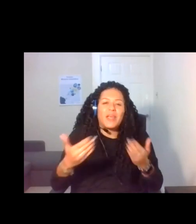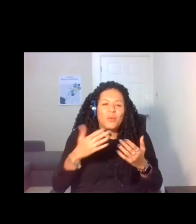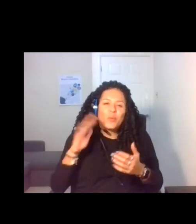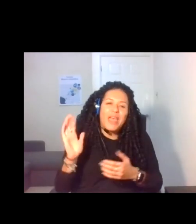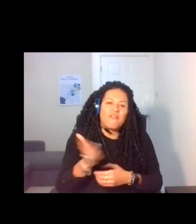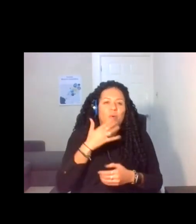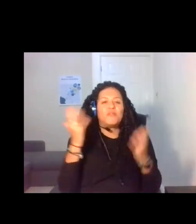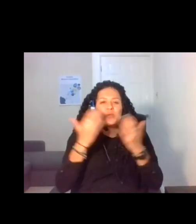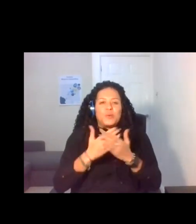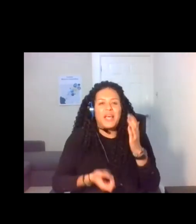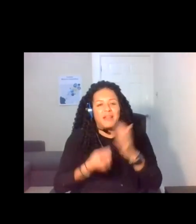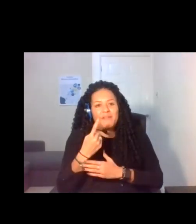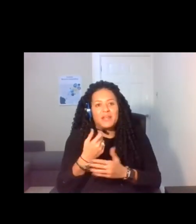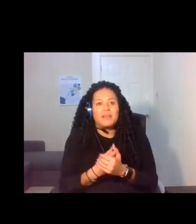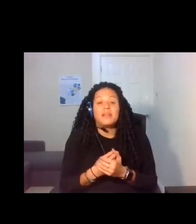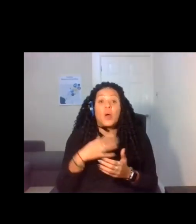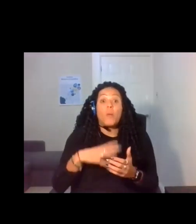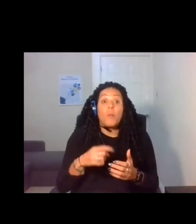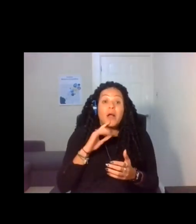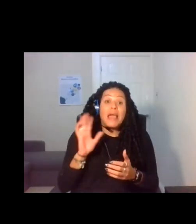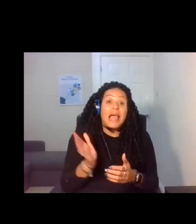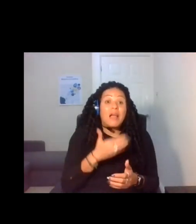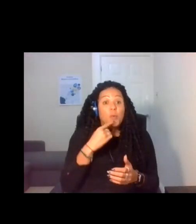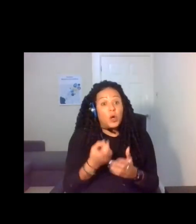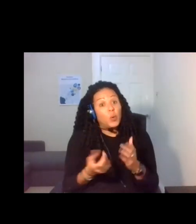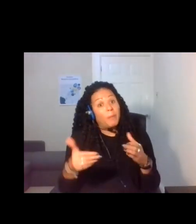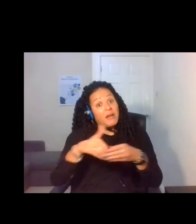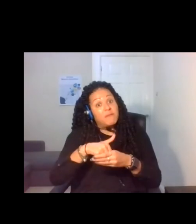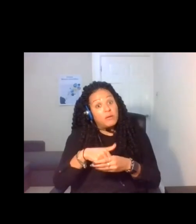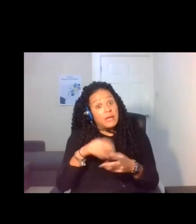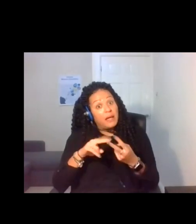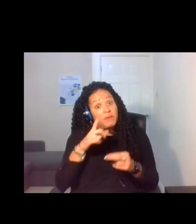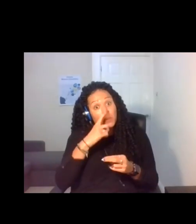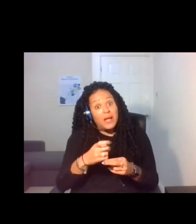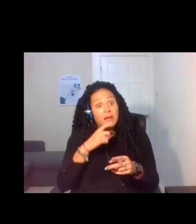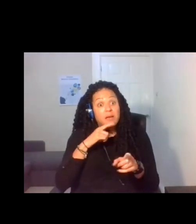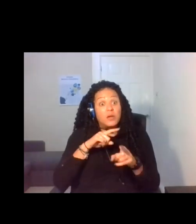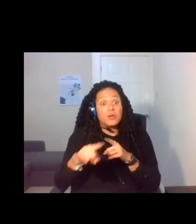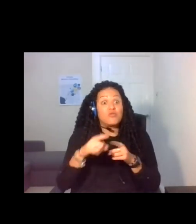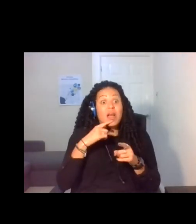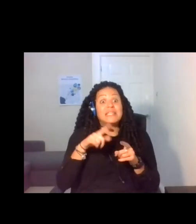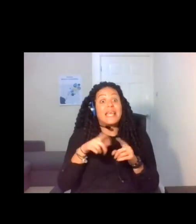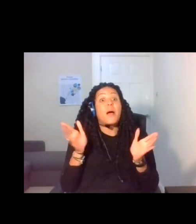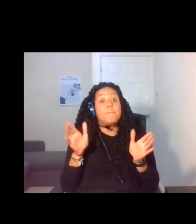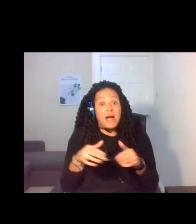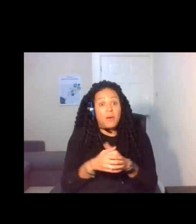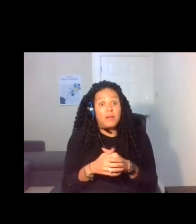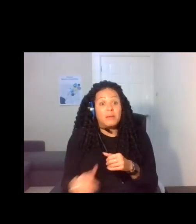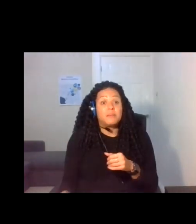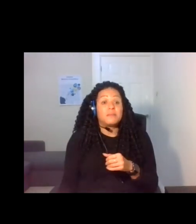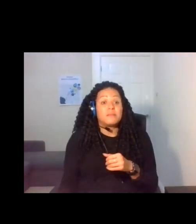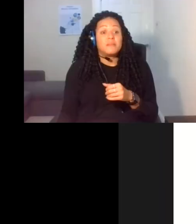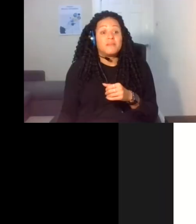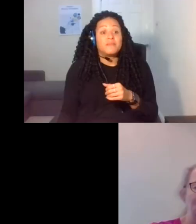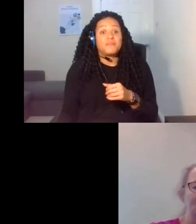event. I want to ask everyone who took part in tonight's performance, if you can, to try and take a bow. So switch on your